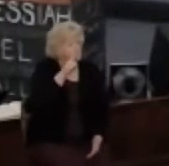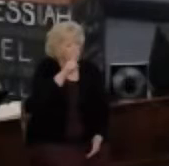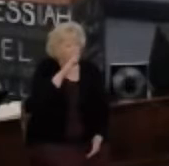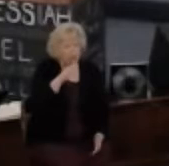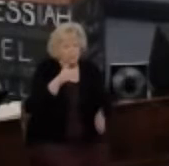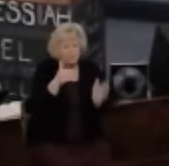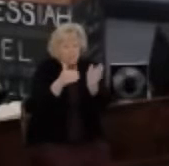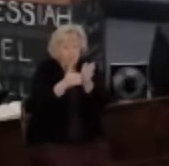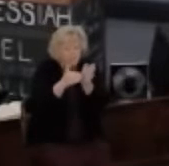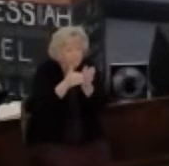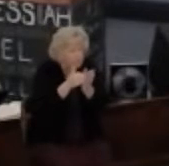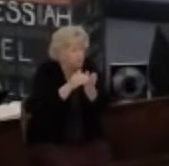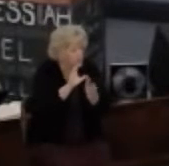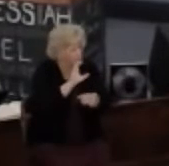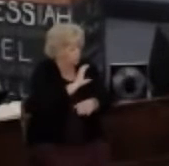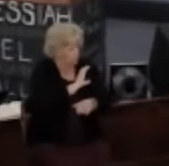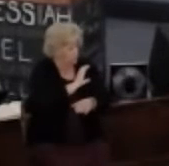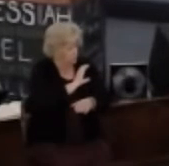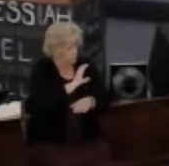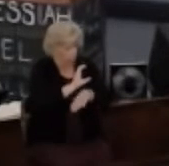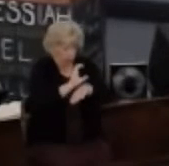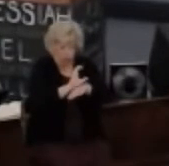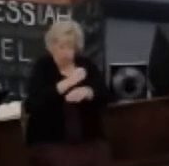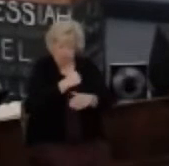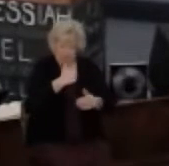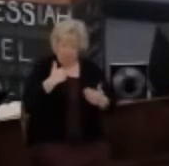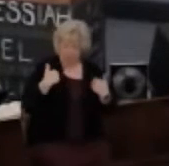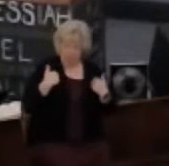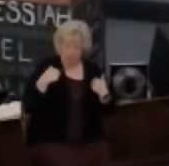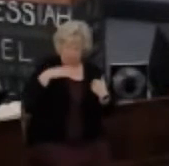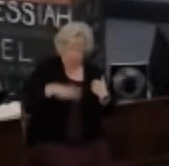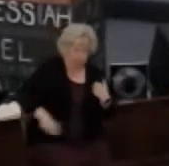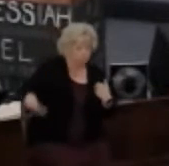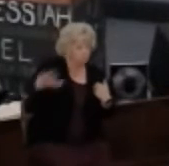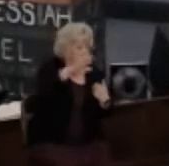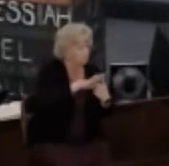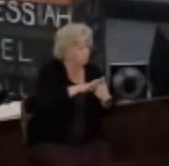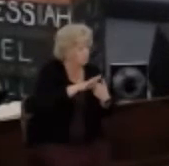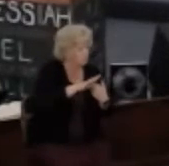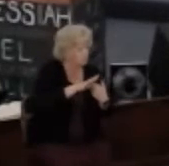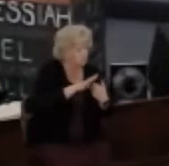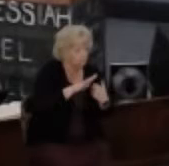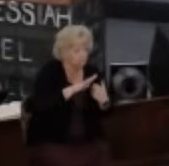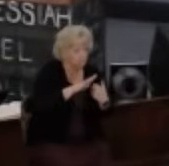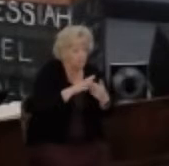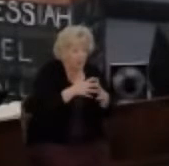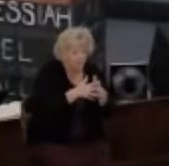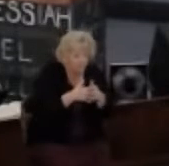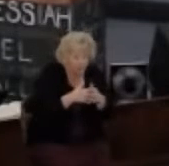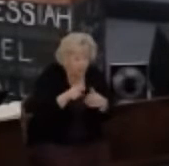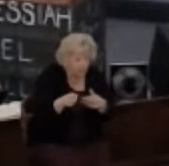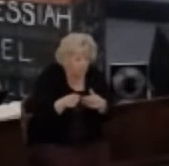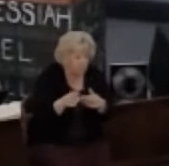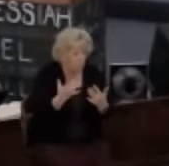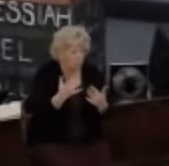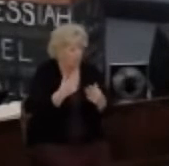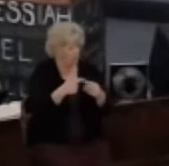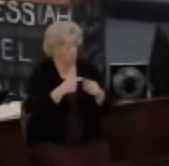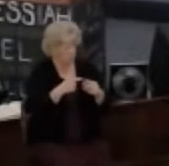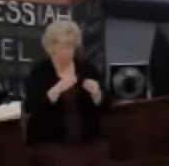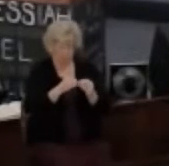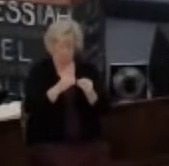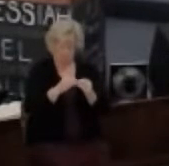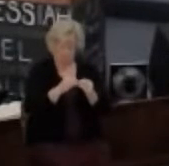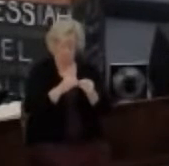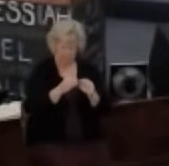are close to 100 million church members across this country, across America, and yet Why are we not making more of a moral and a spiritual